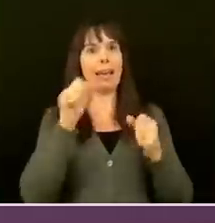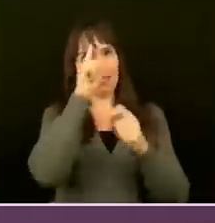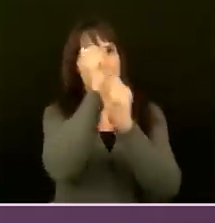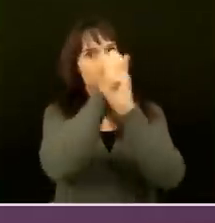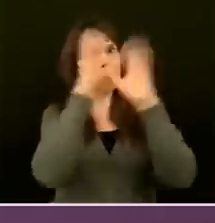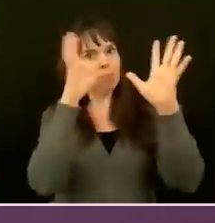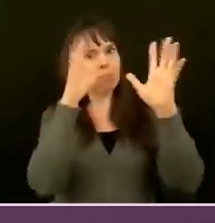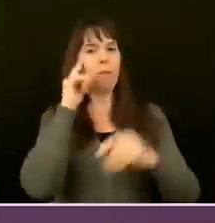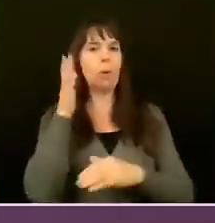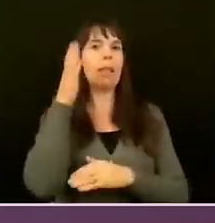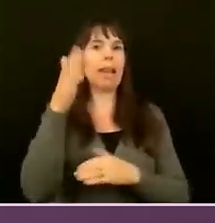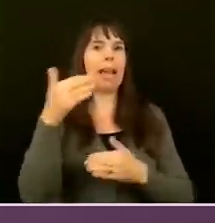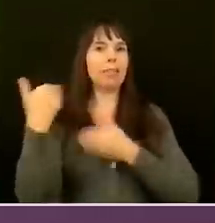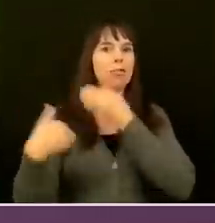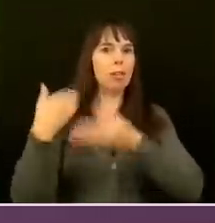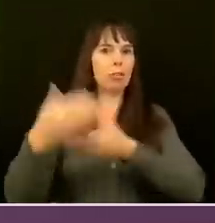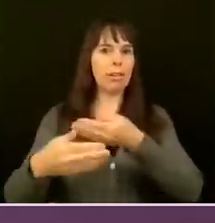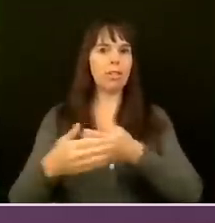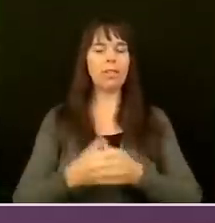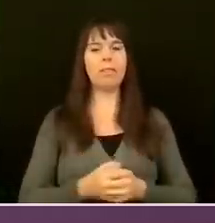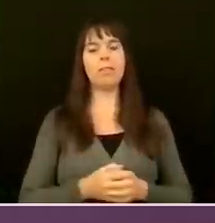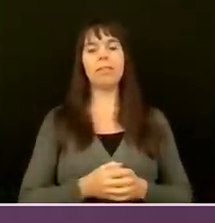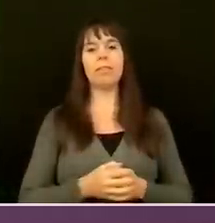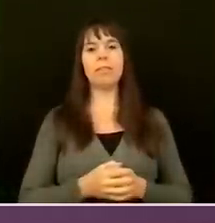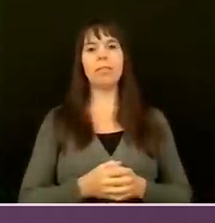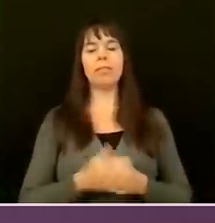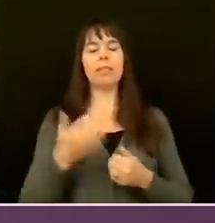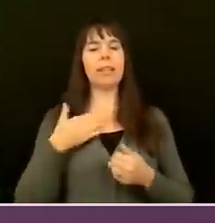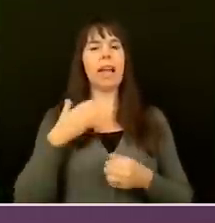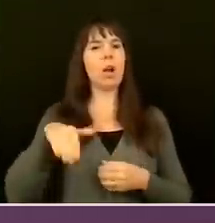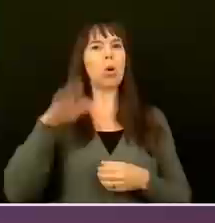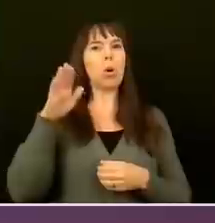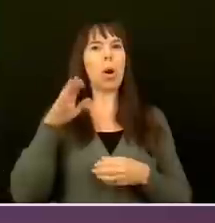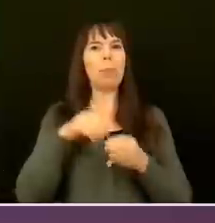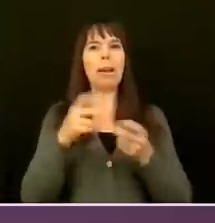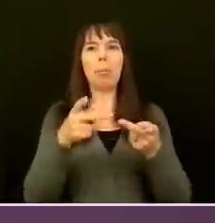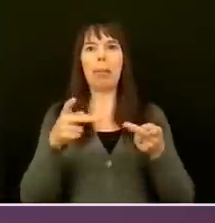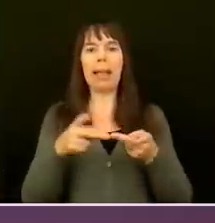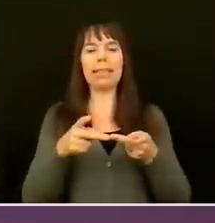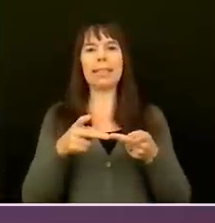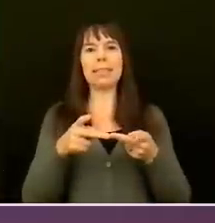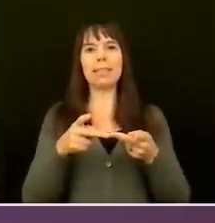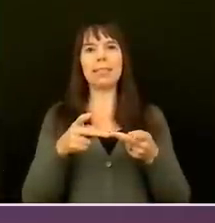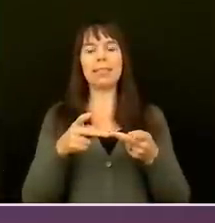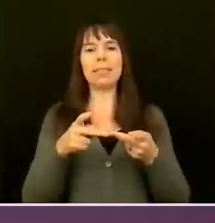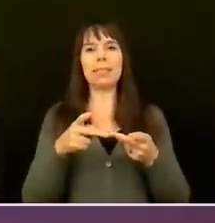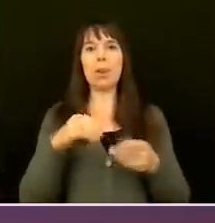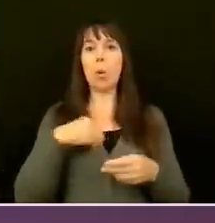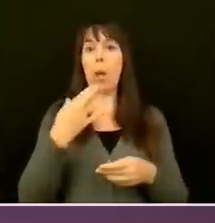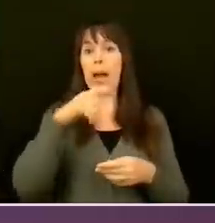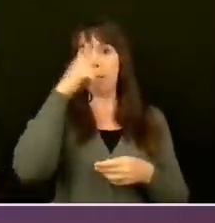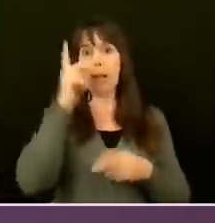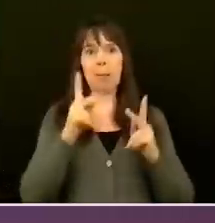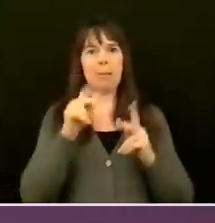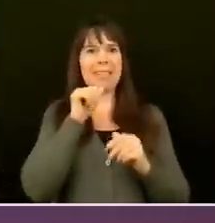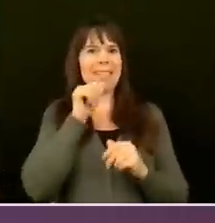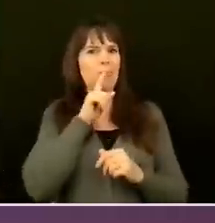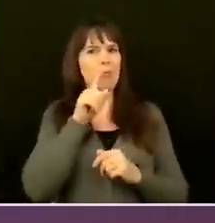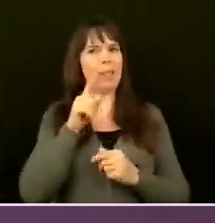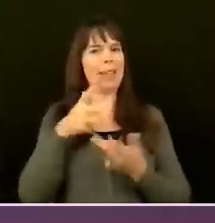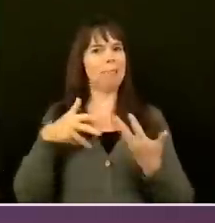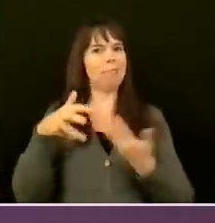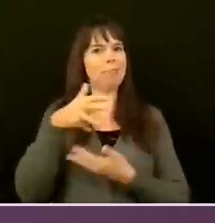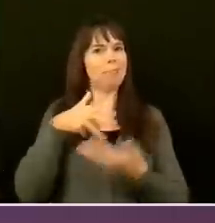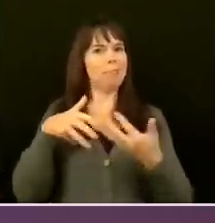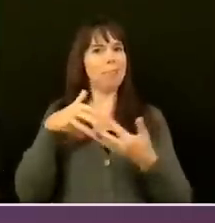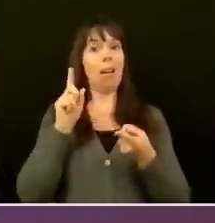the next generation. You know, I grew up in a place where white and black people didn't really mix around until